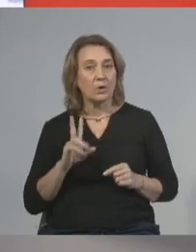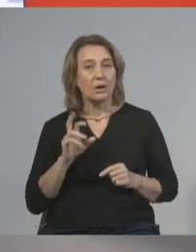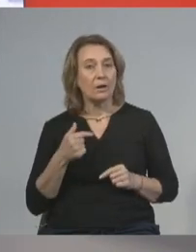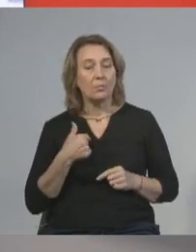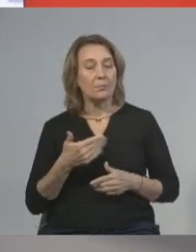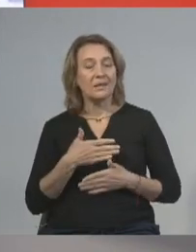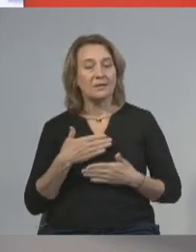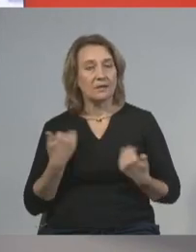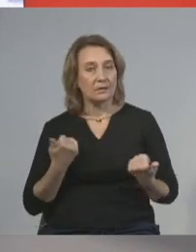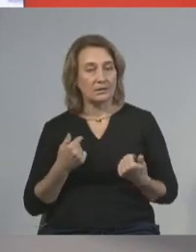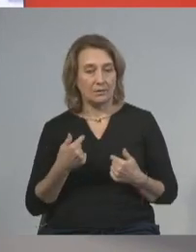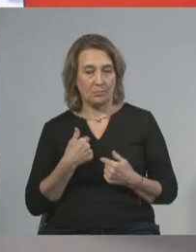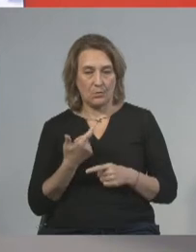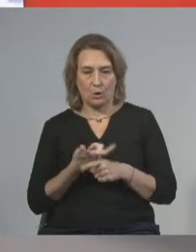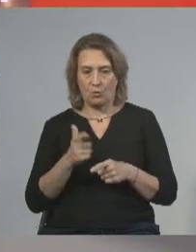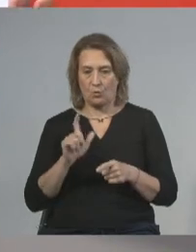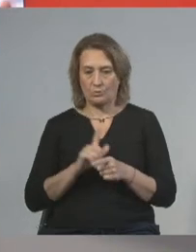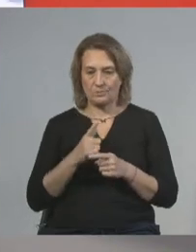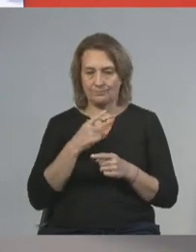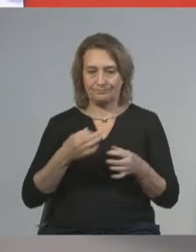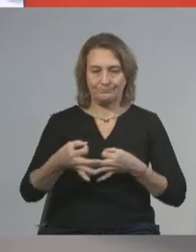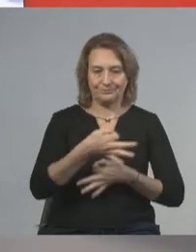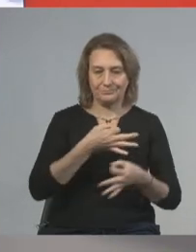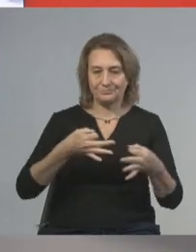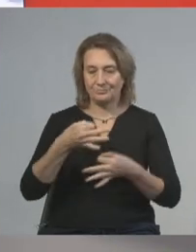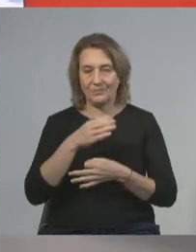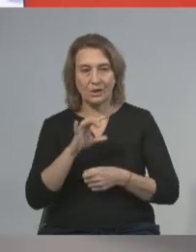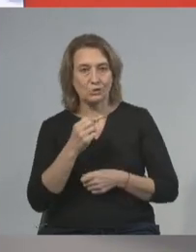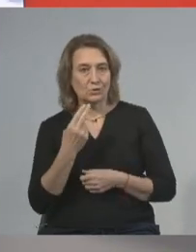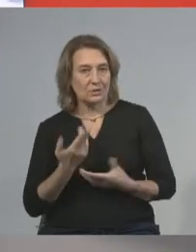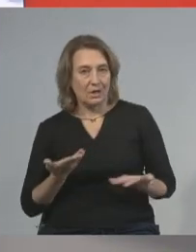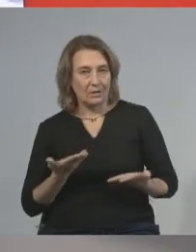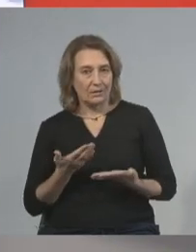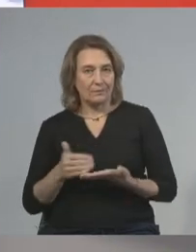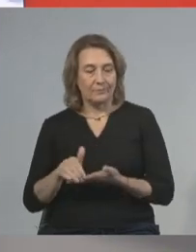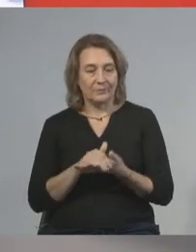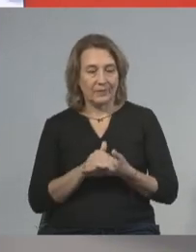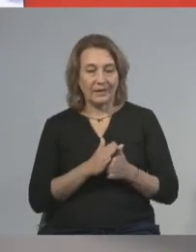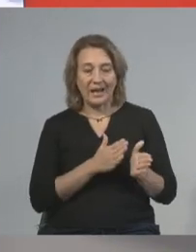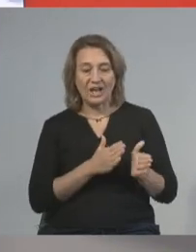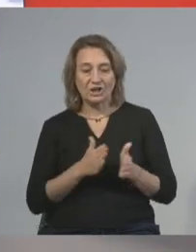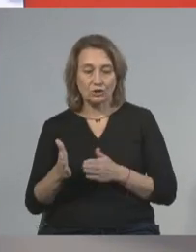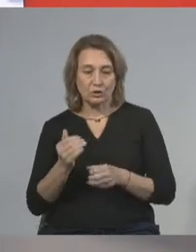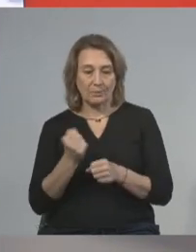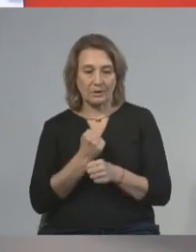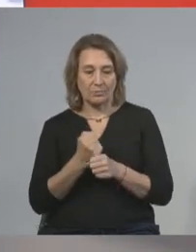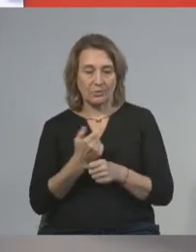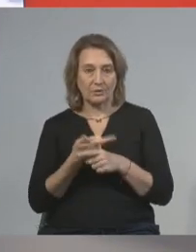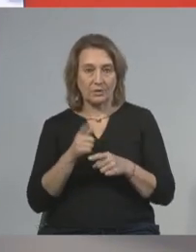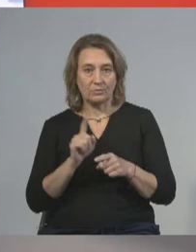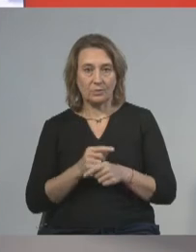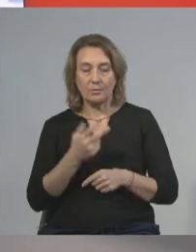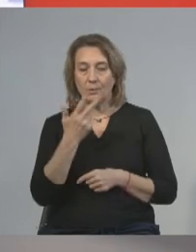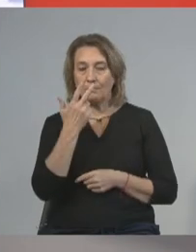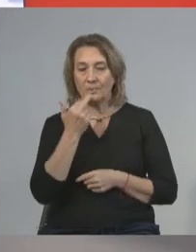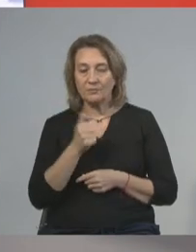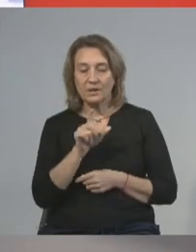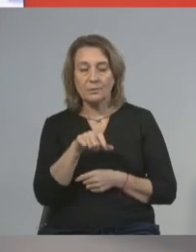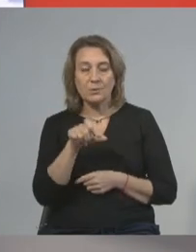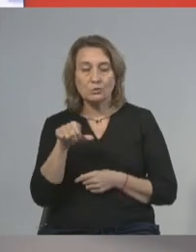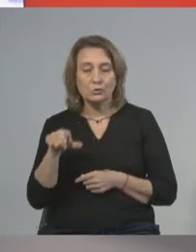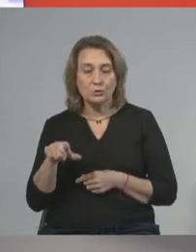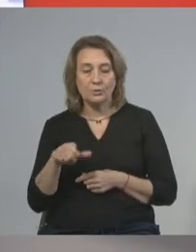because no matter how much you know whatever we say but we are social beings